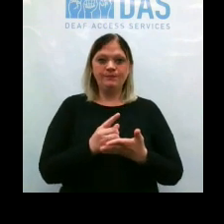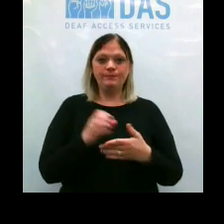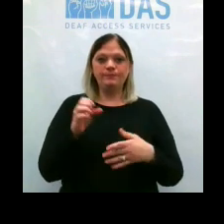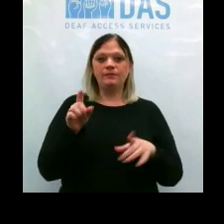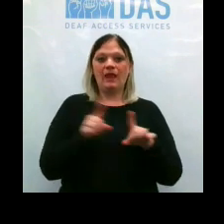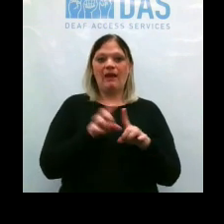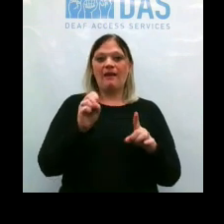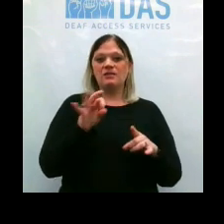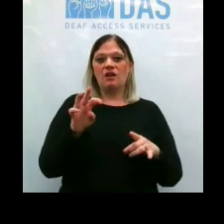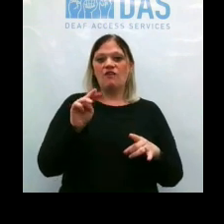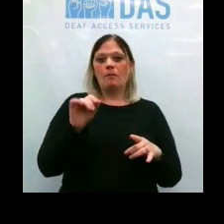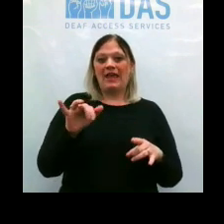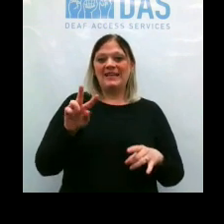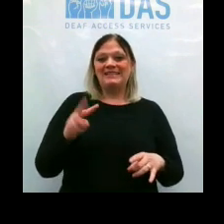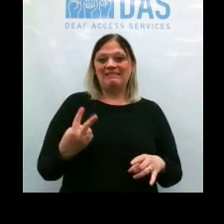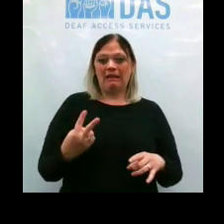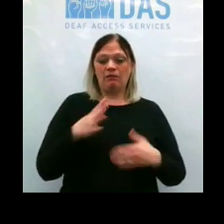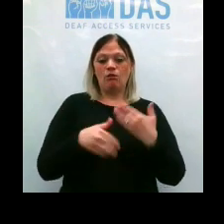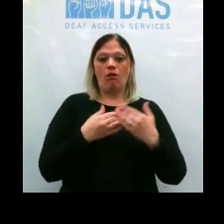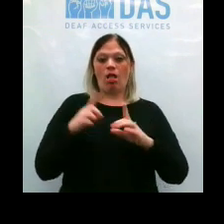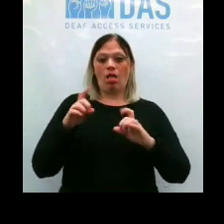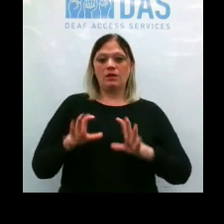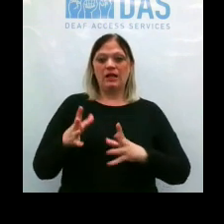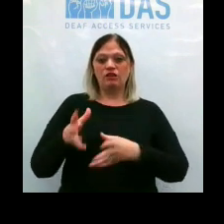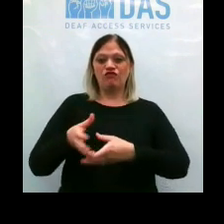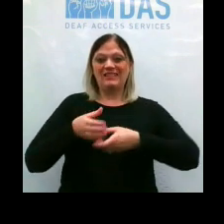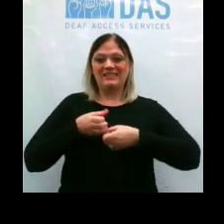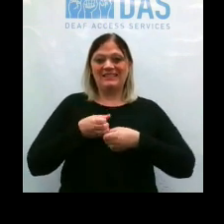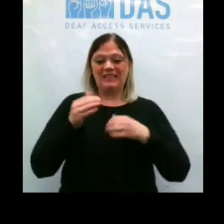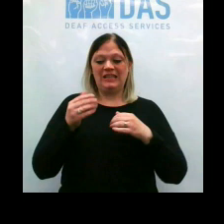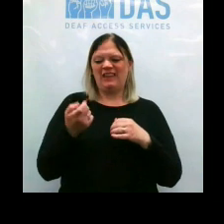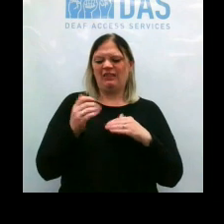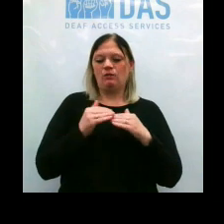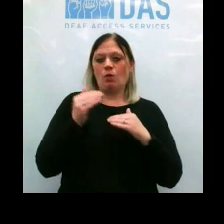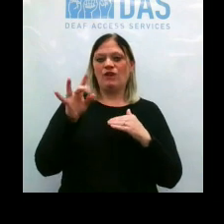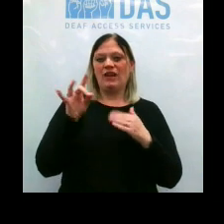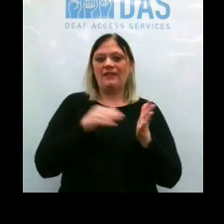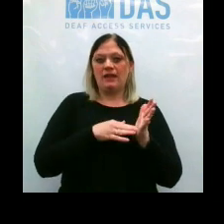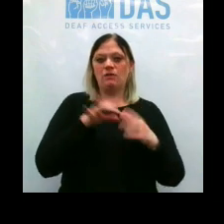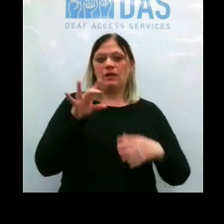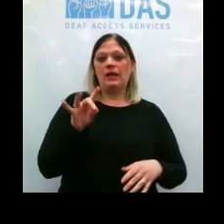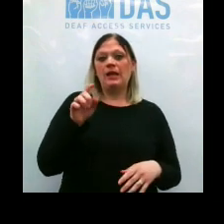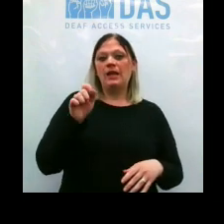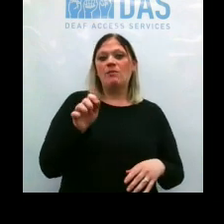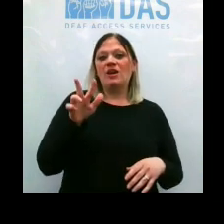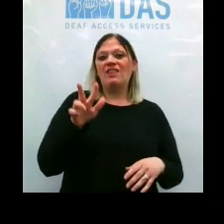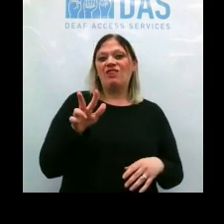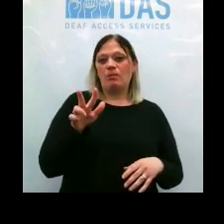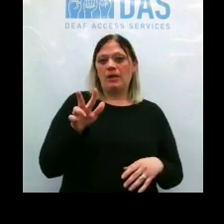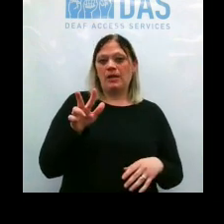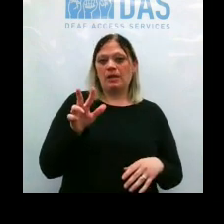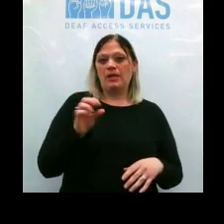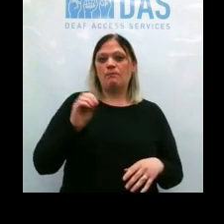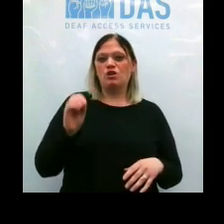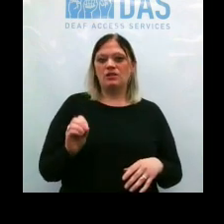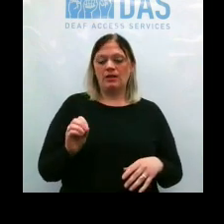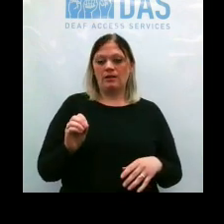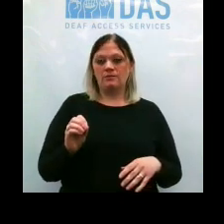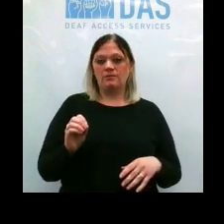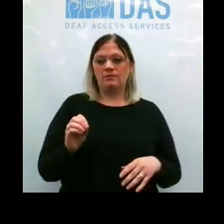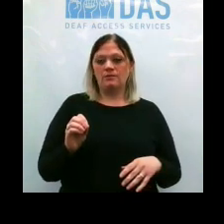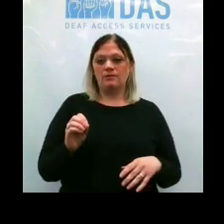May 2nd, all tests that were received, a little over 8,000, 8.3% of those who had been